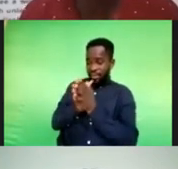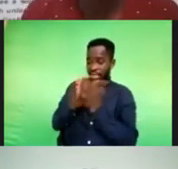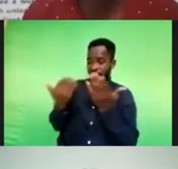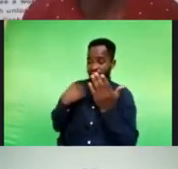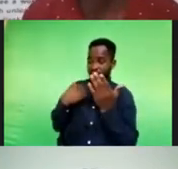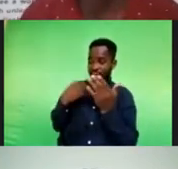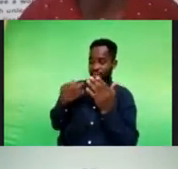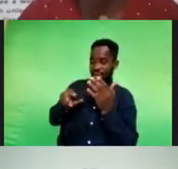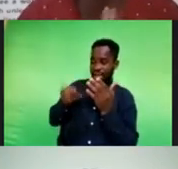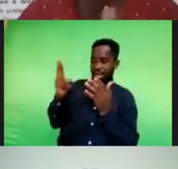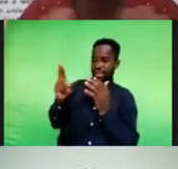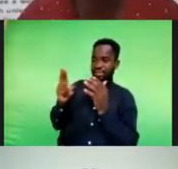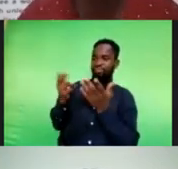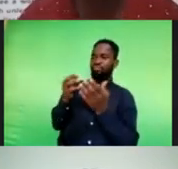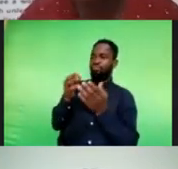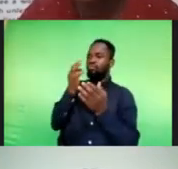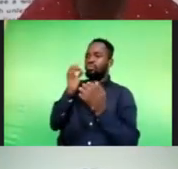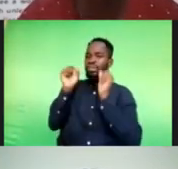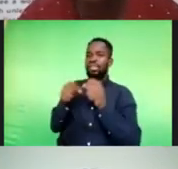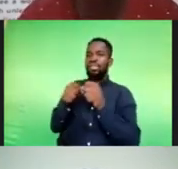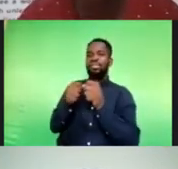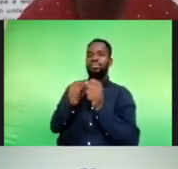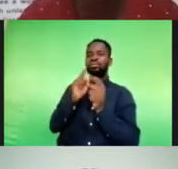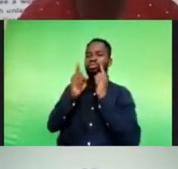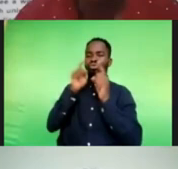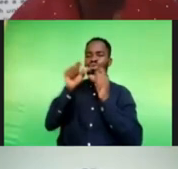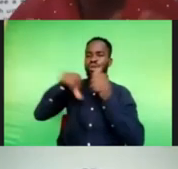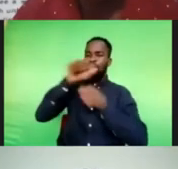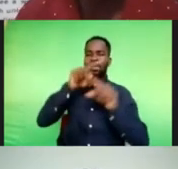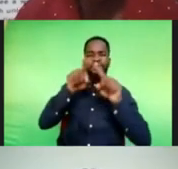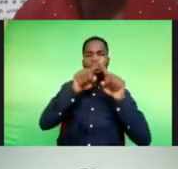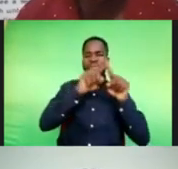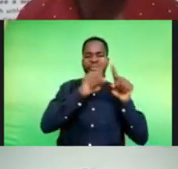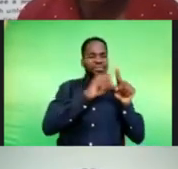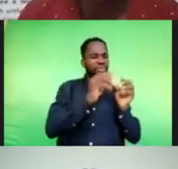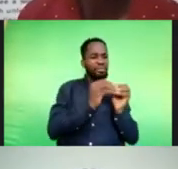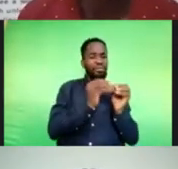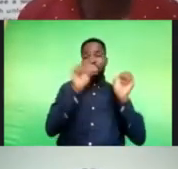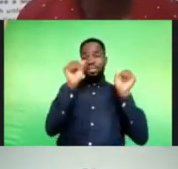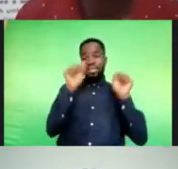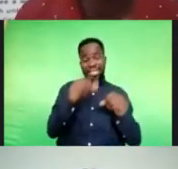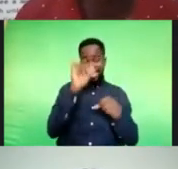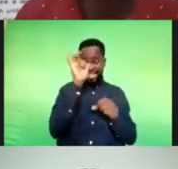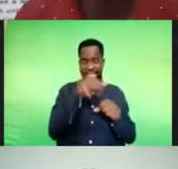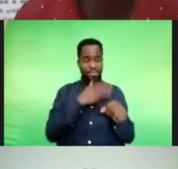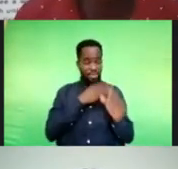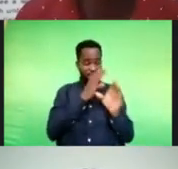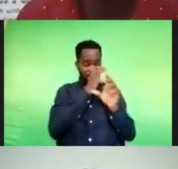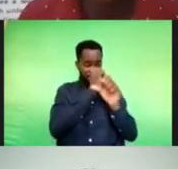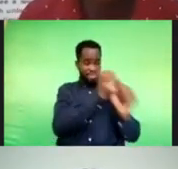interest. They can tell you about dinosaurs and everything about them because that's their interest,